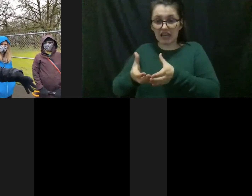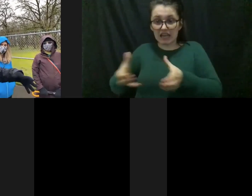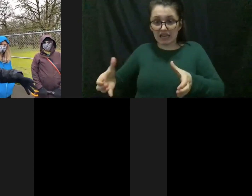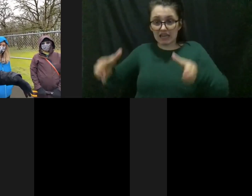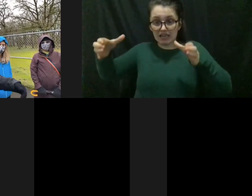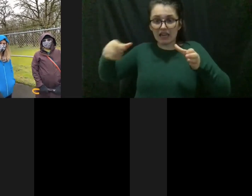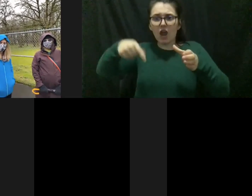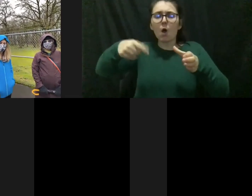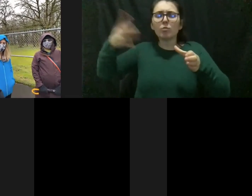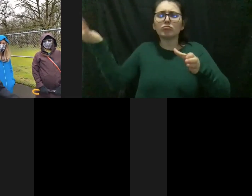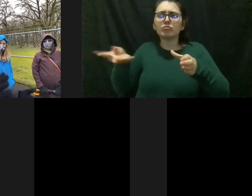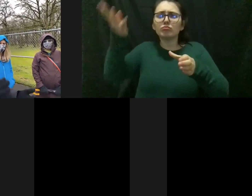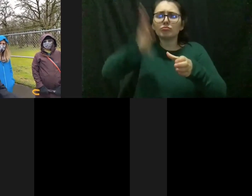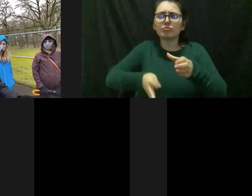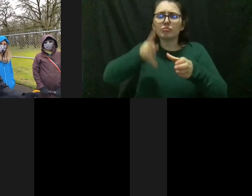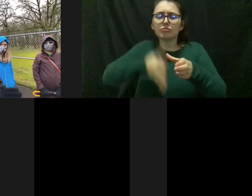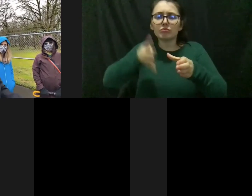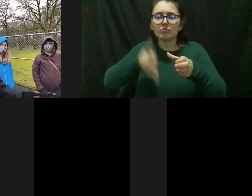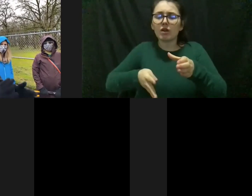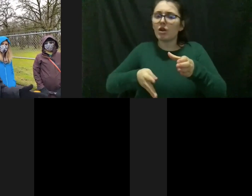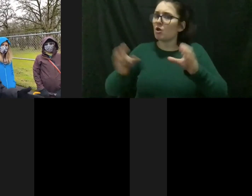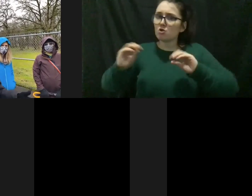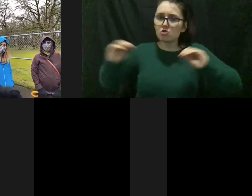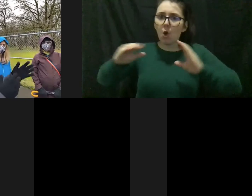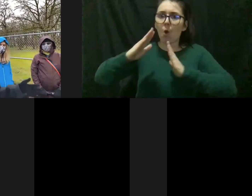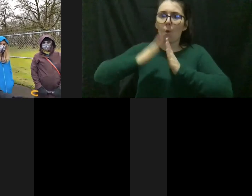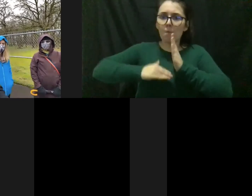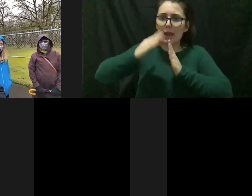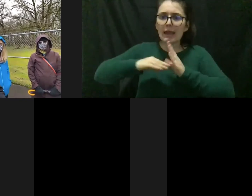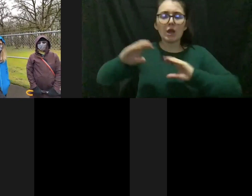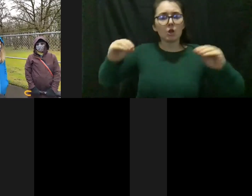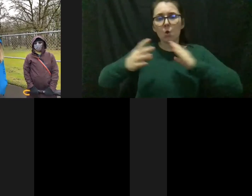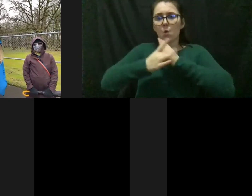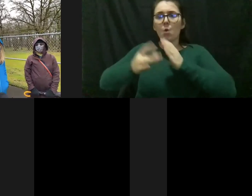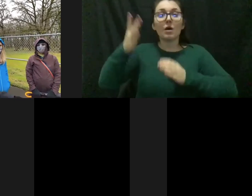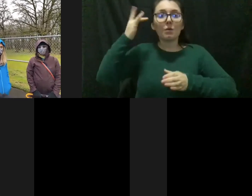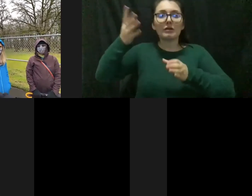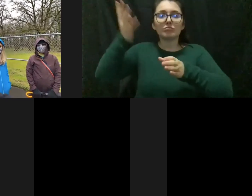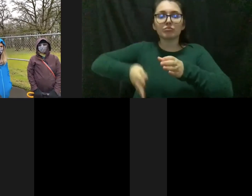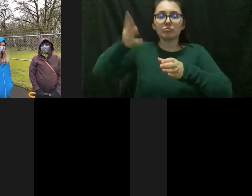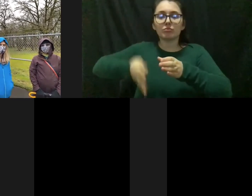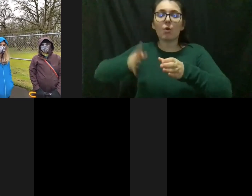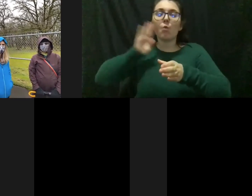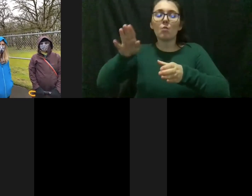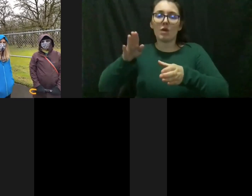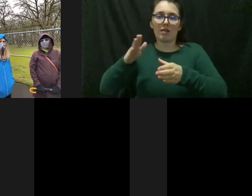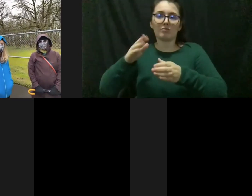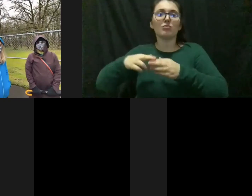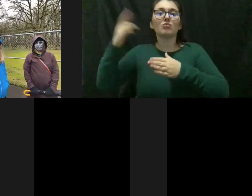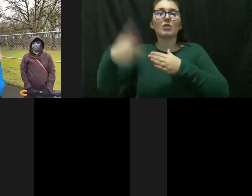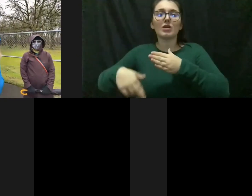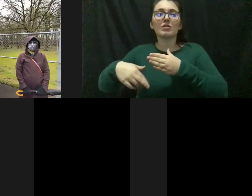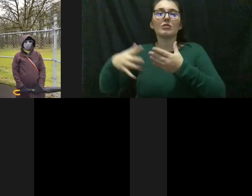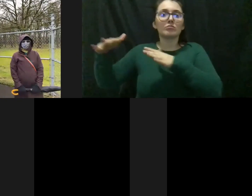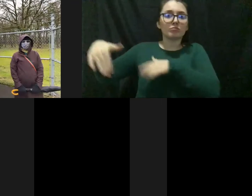Eugene comes from the McKenzie River. So here in Eugene, we have 2 rivers that come through our city, and all of Eugene's drinking water doesn't come from